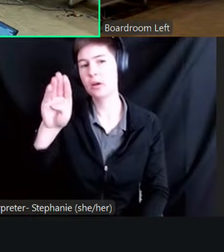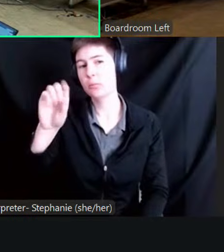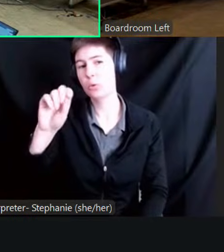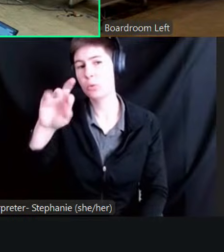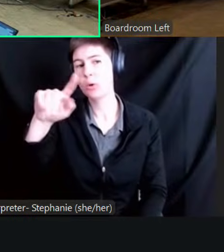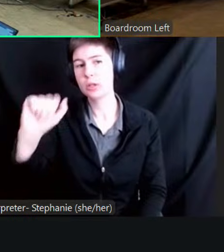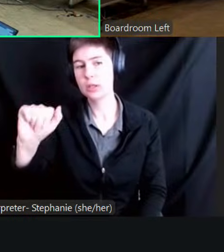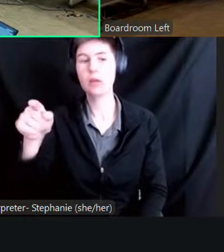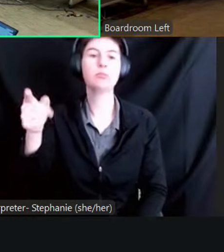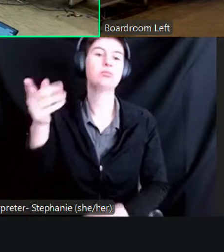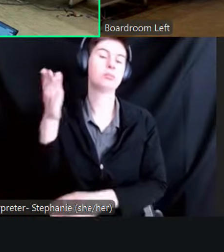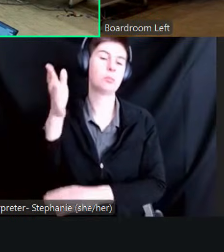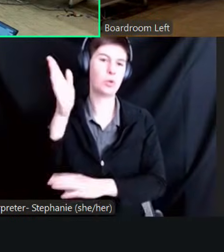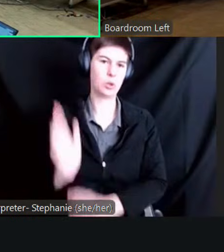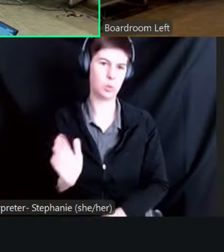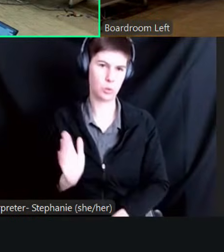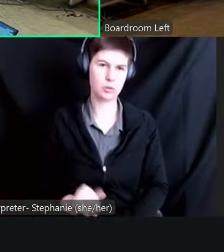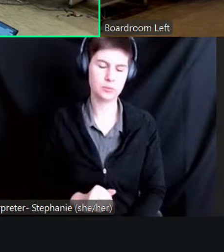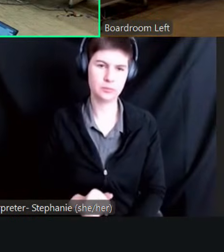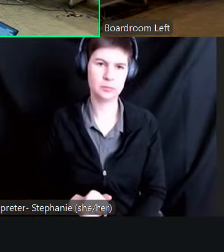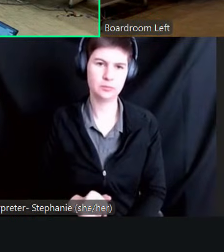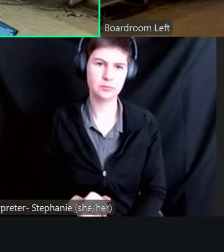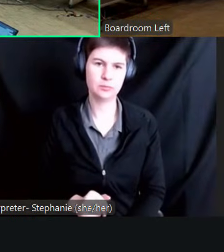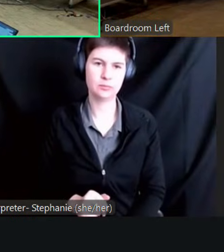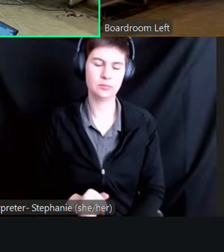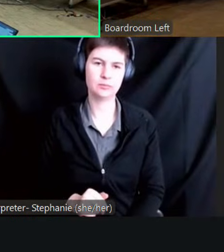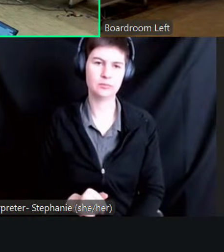Department. Please come up.